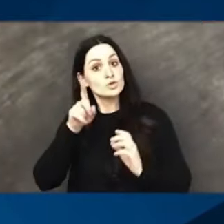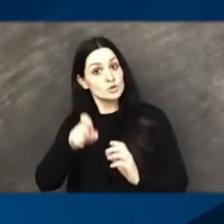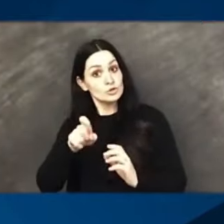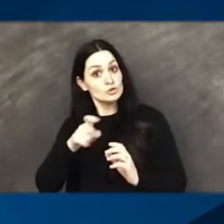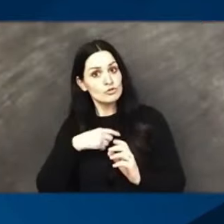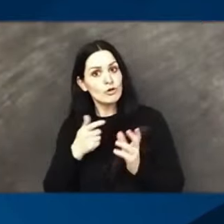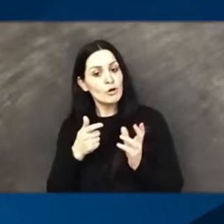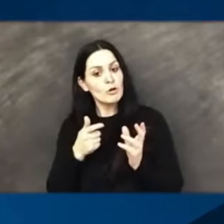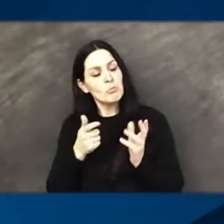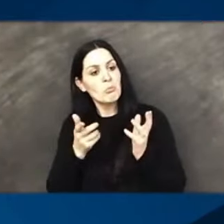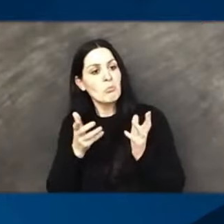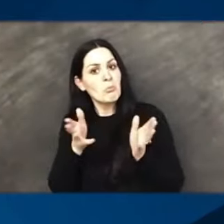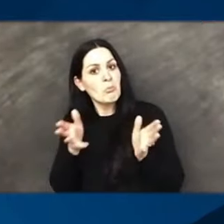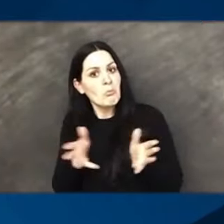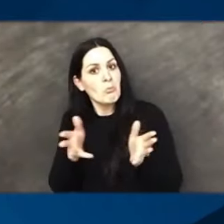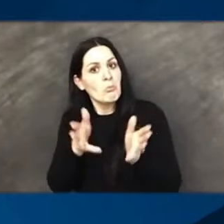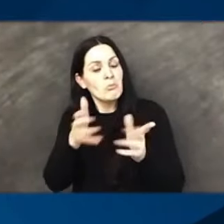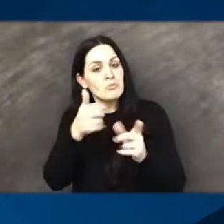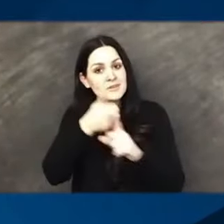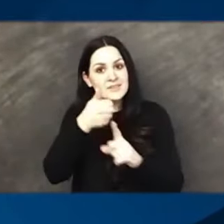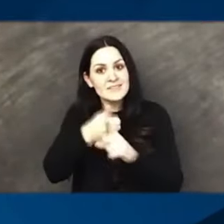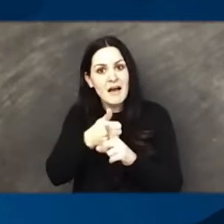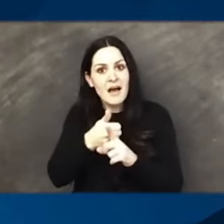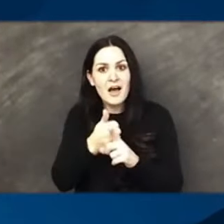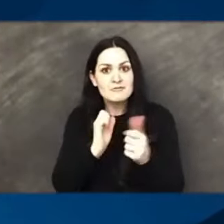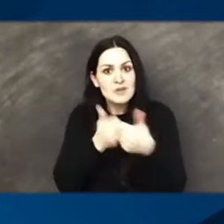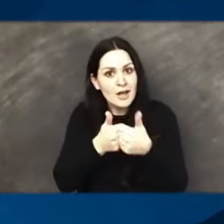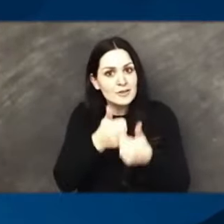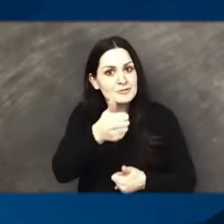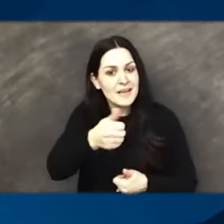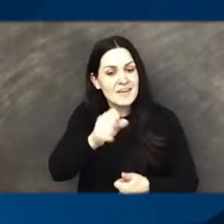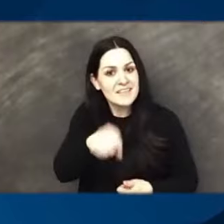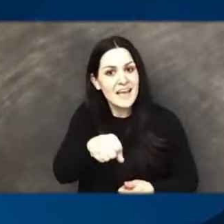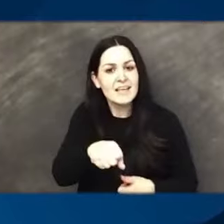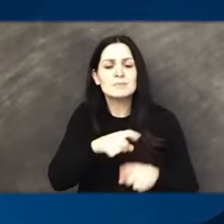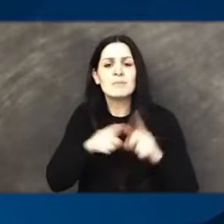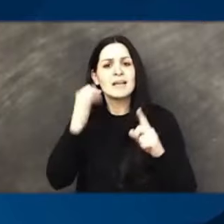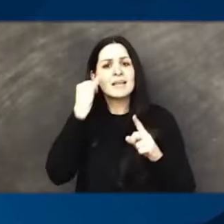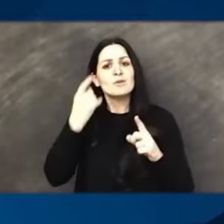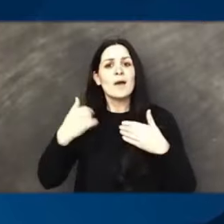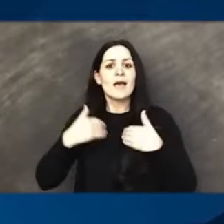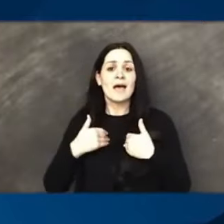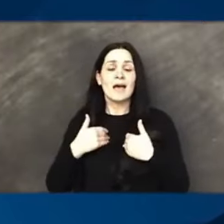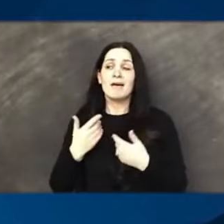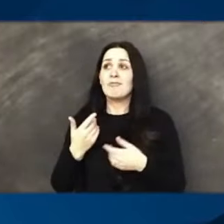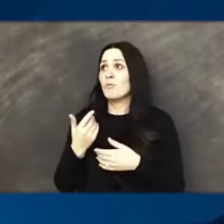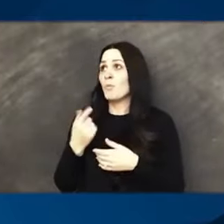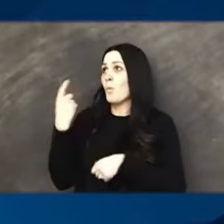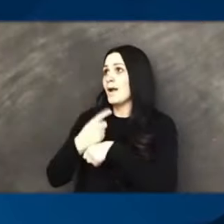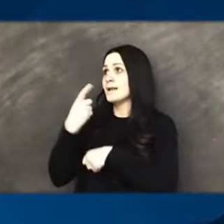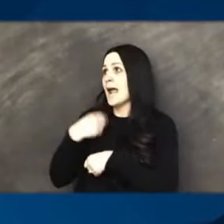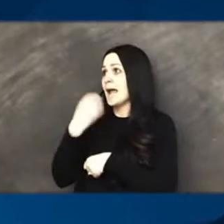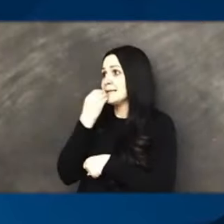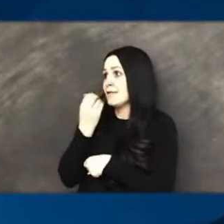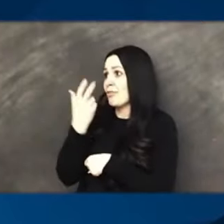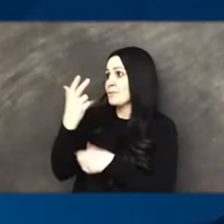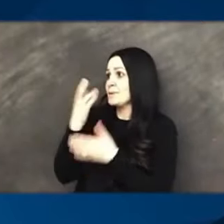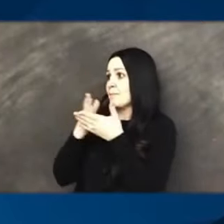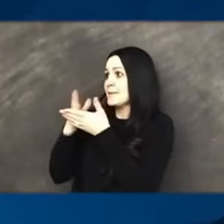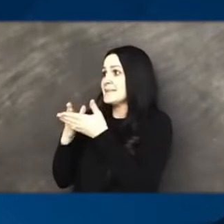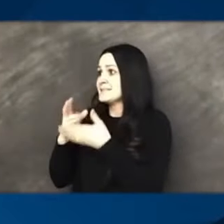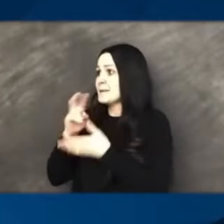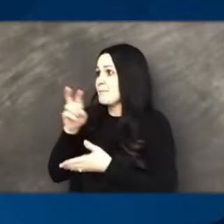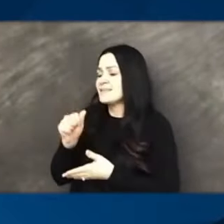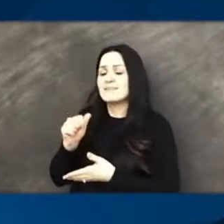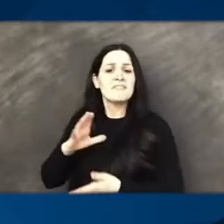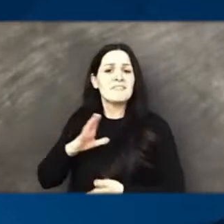have that day, those couple of days where you do nothing and and you have those 3 slices of pizza, it's understandable. Don't be too